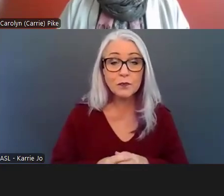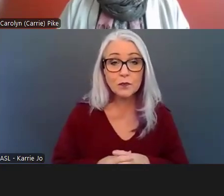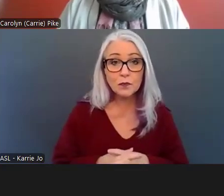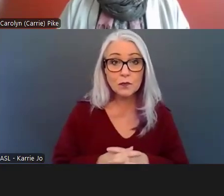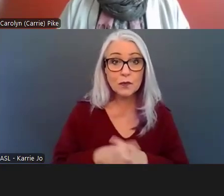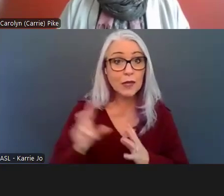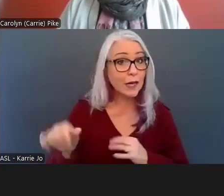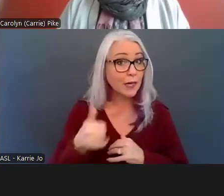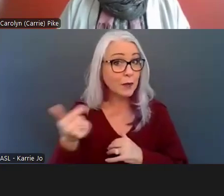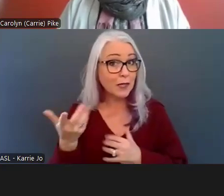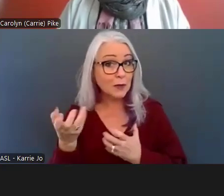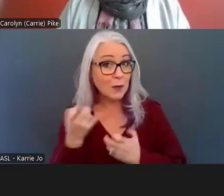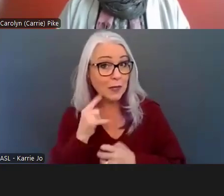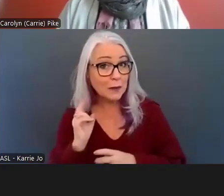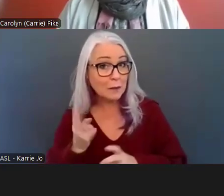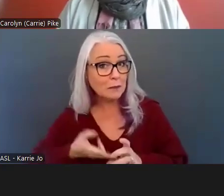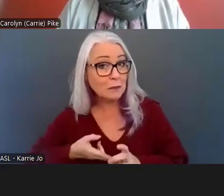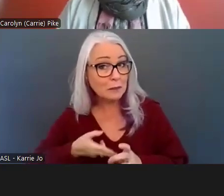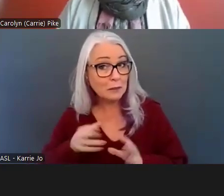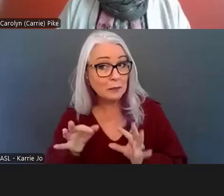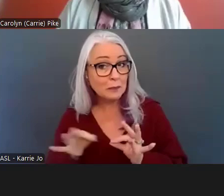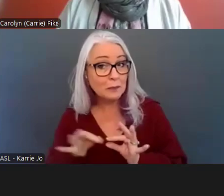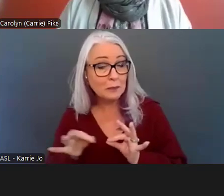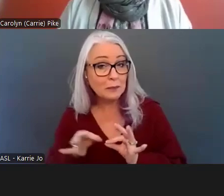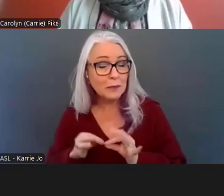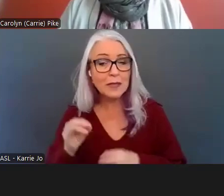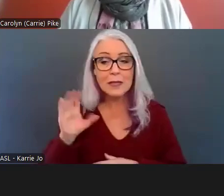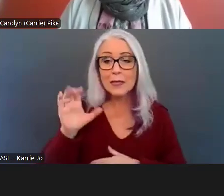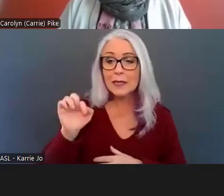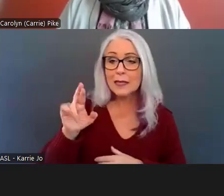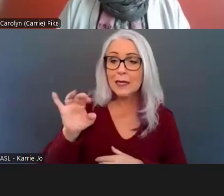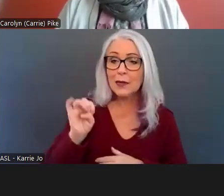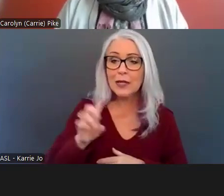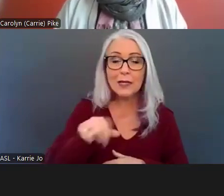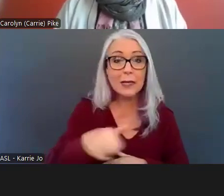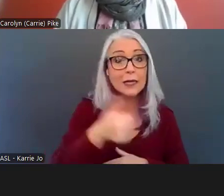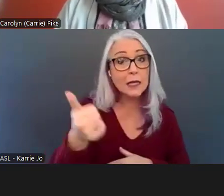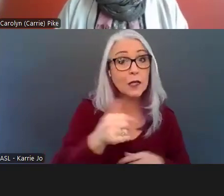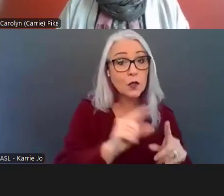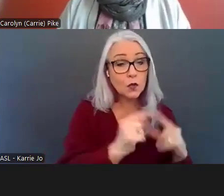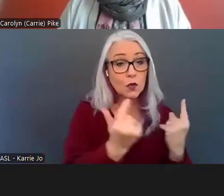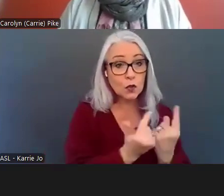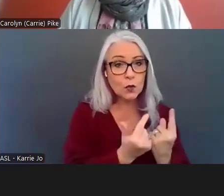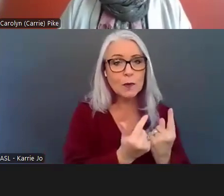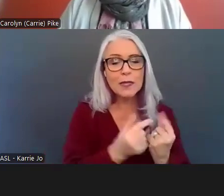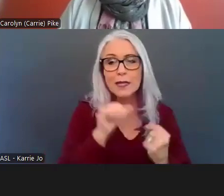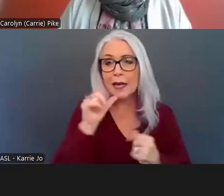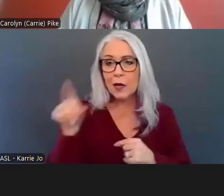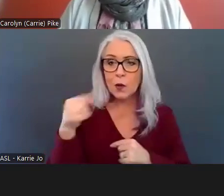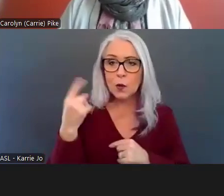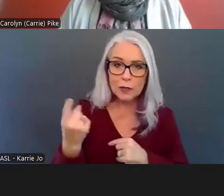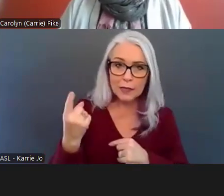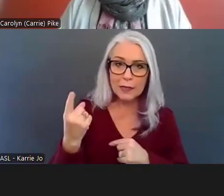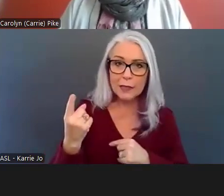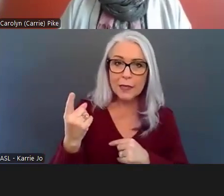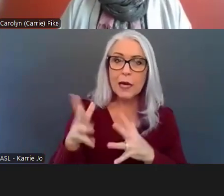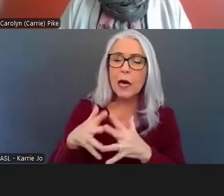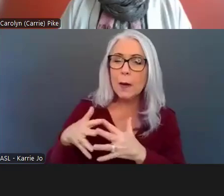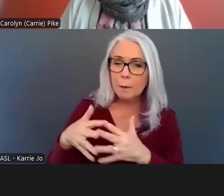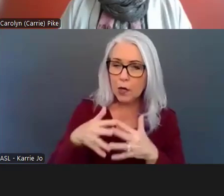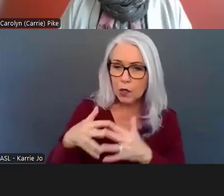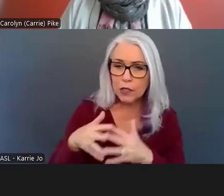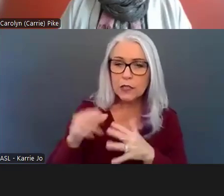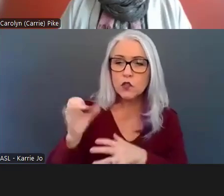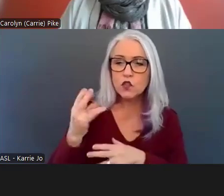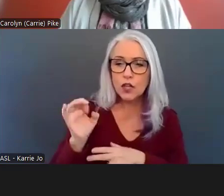Anybody want to jump in? I will say there is another group besides the American Chestnut Foundation called the American Chestnut Cooperative